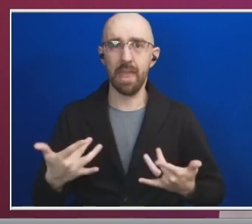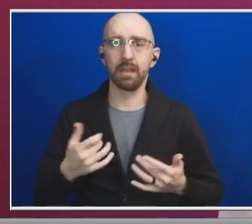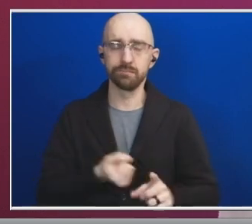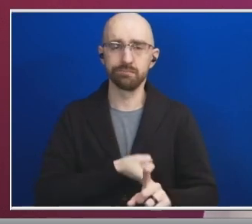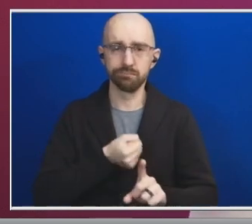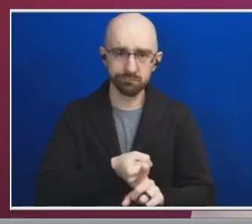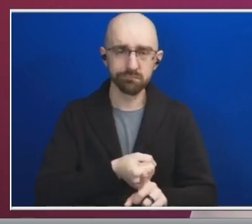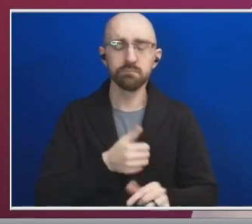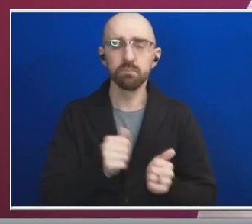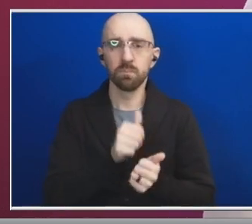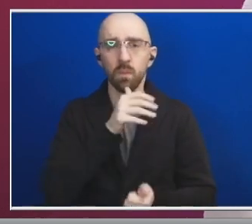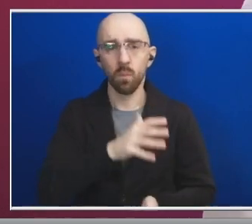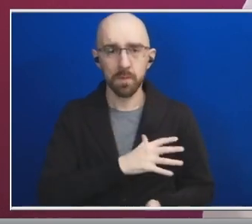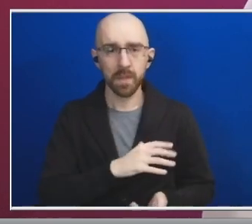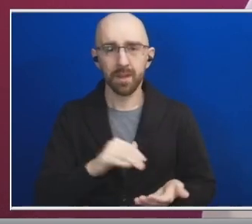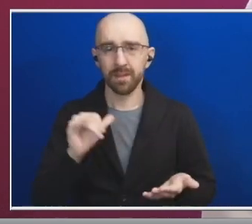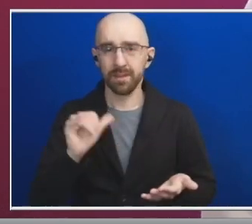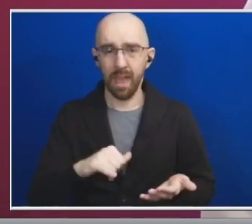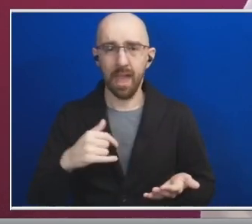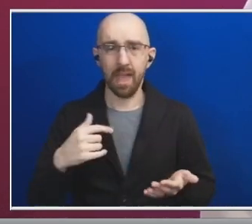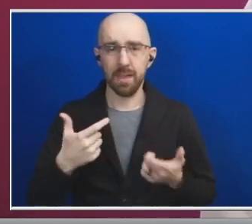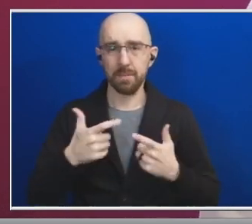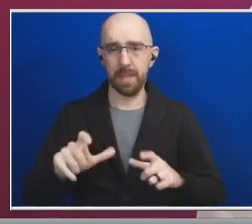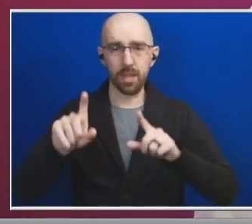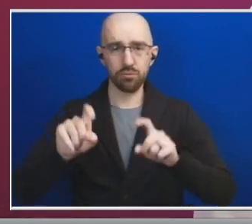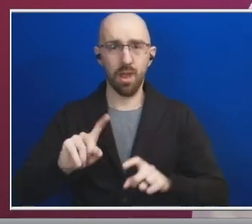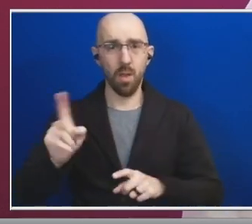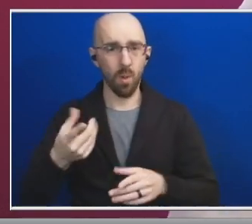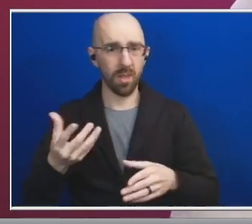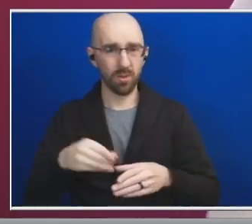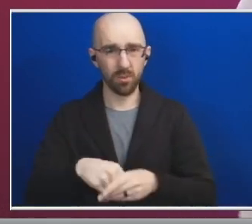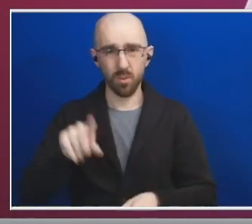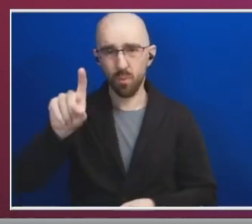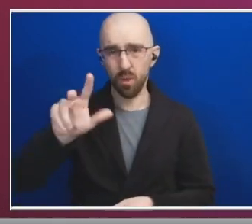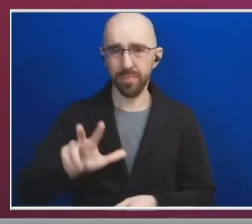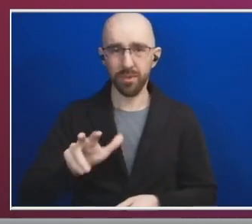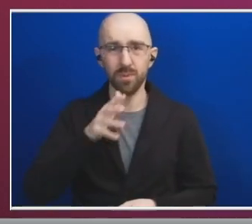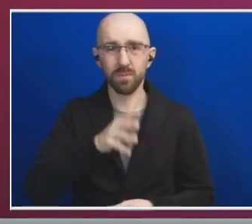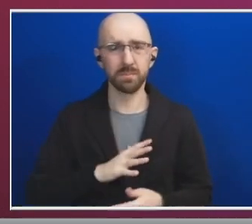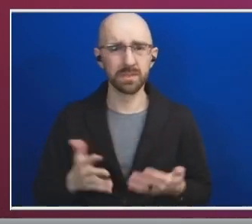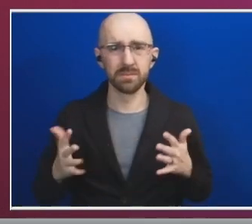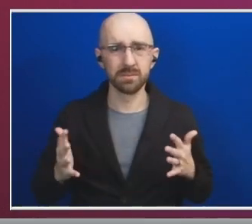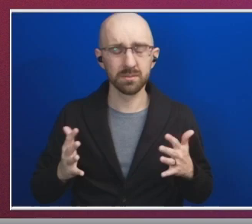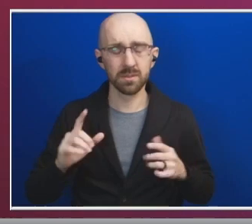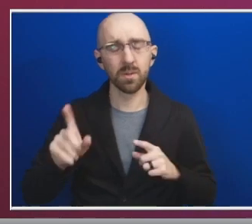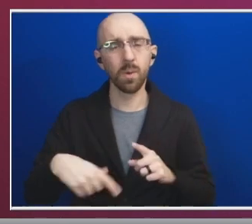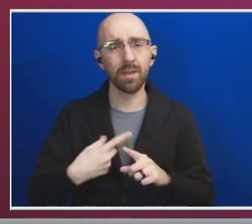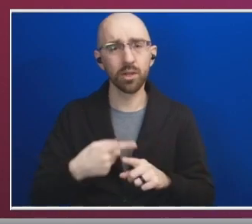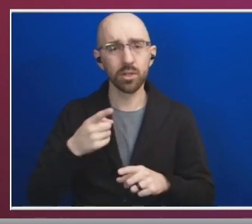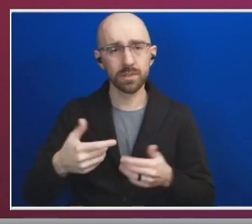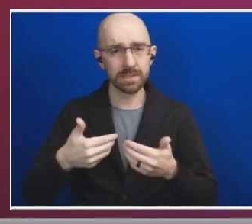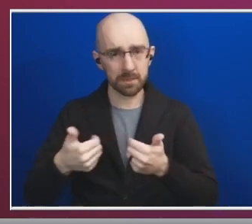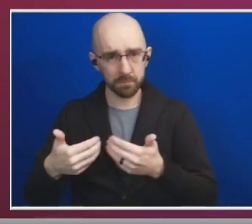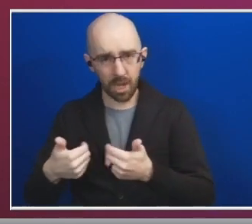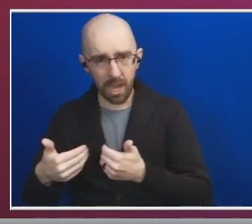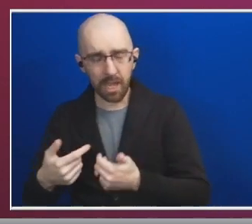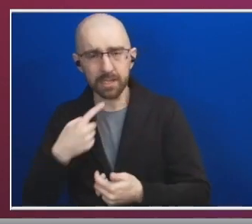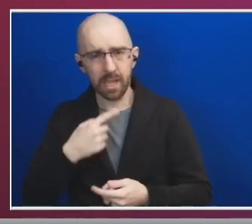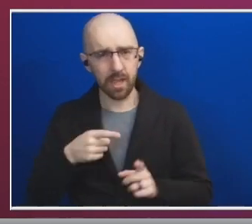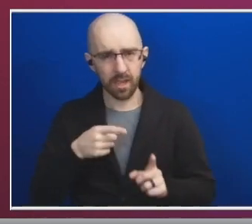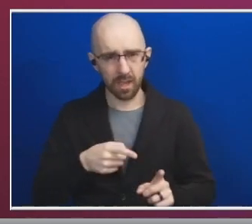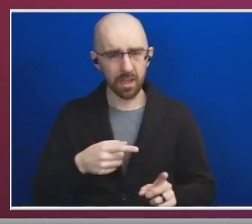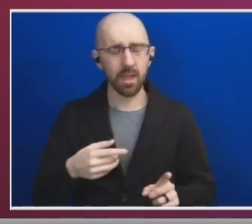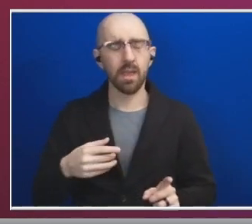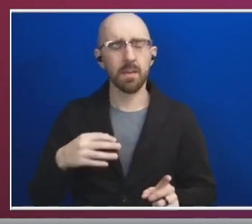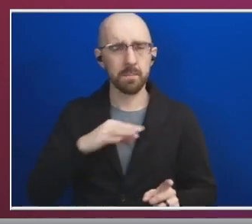that the biggest trials only included about a third of women. And when you separated them out to say, okay, is the same benefit in women that we see in men? The answer